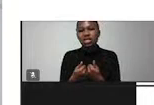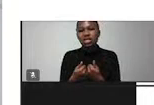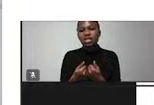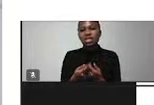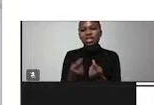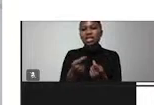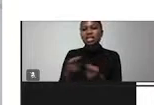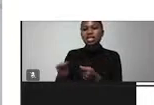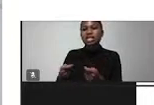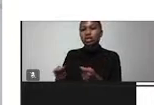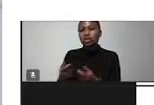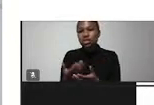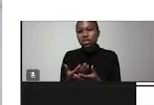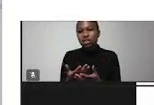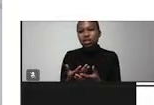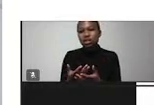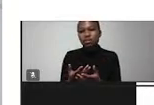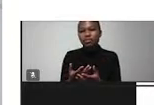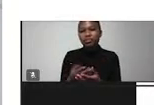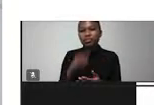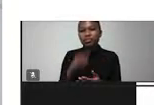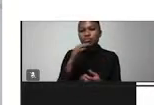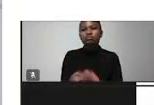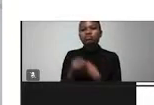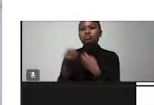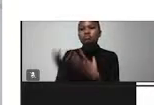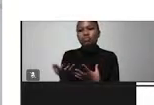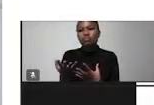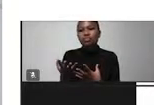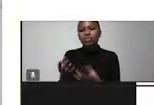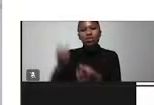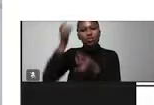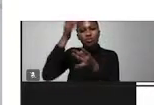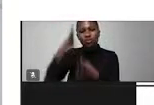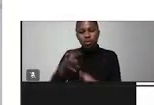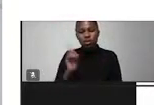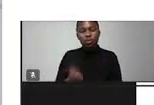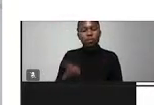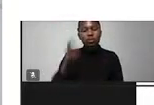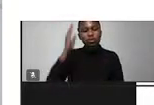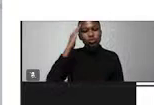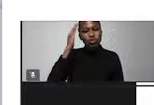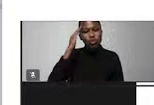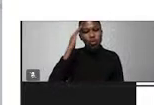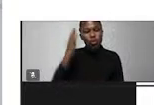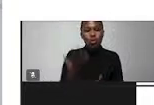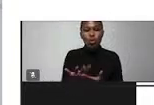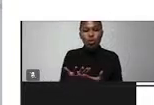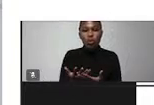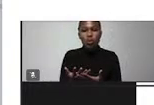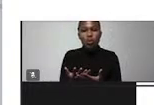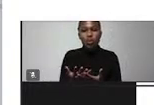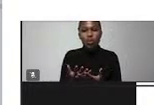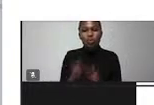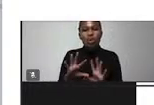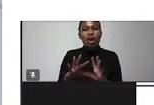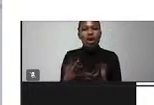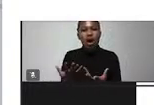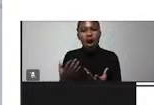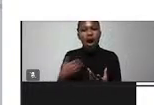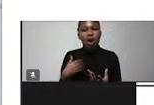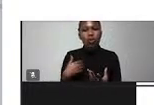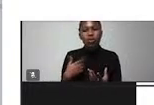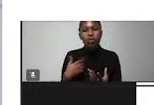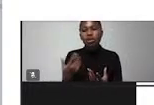to exporters, they must source information, they need to know how, it's just in terms of how do we actually resource